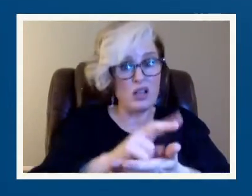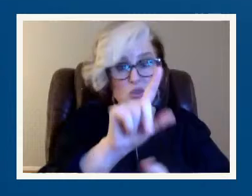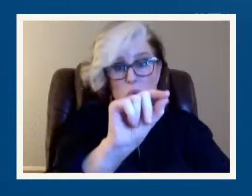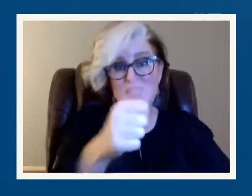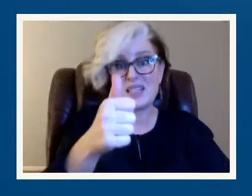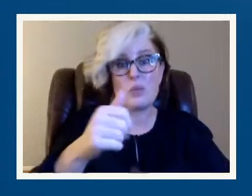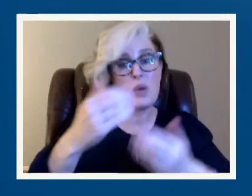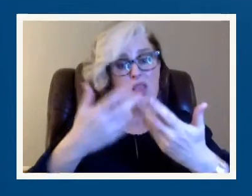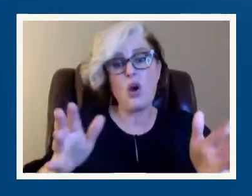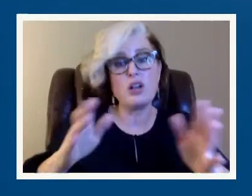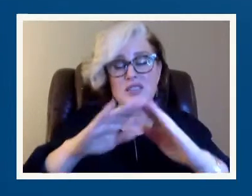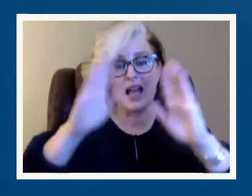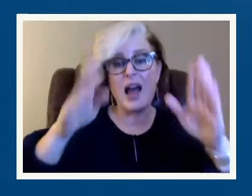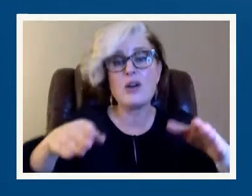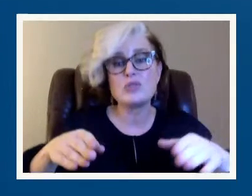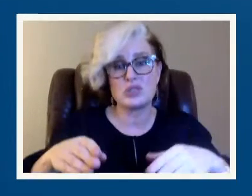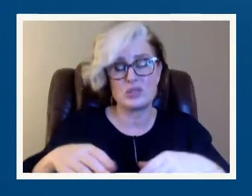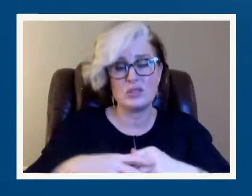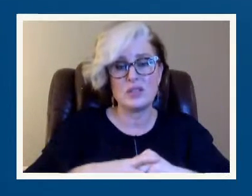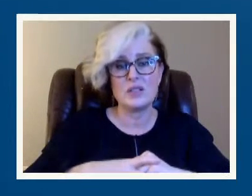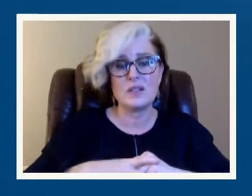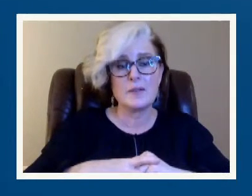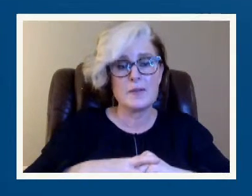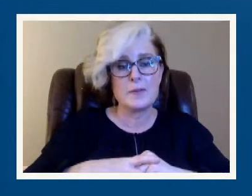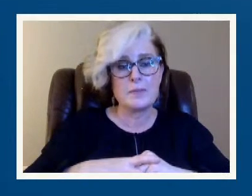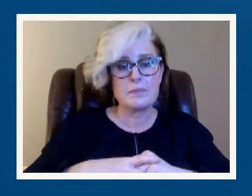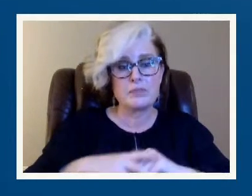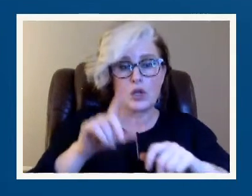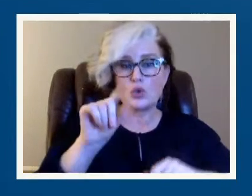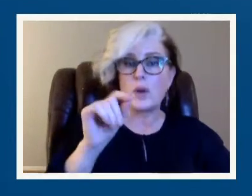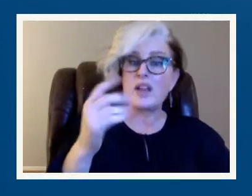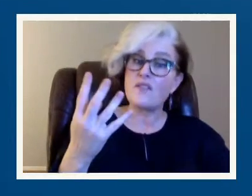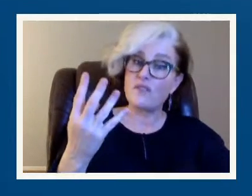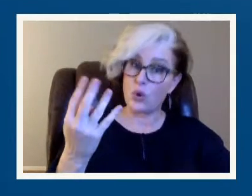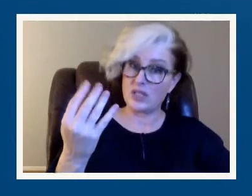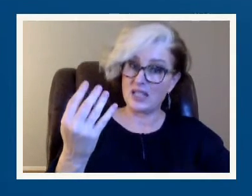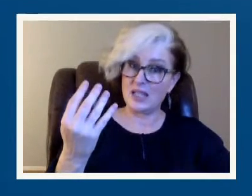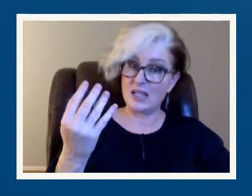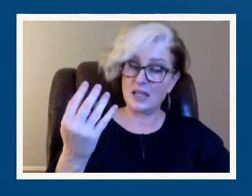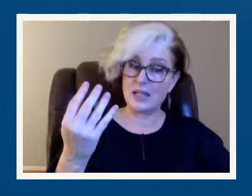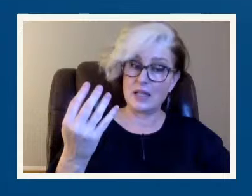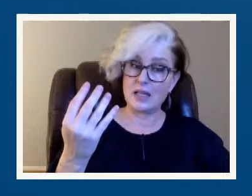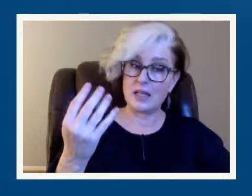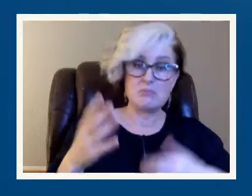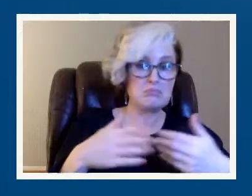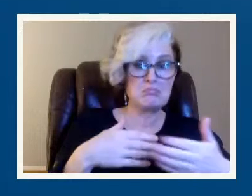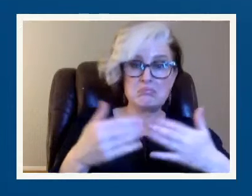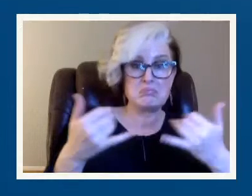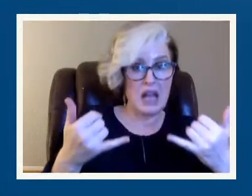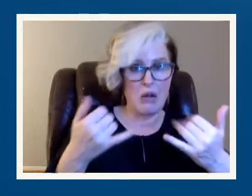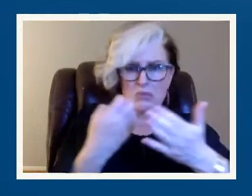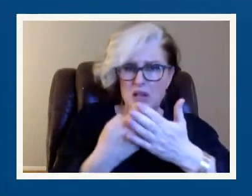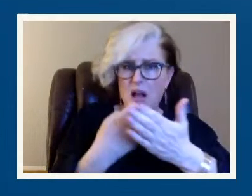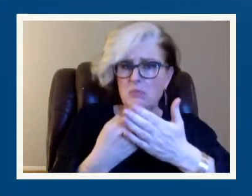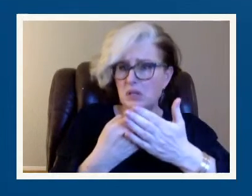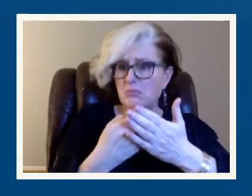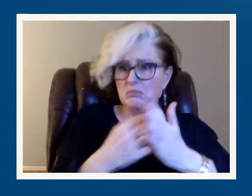House. And then in 2014, even though now the economy